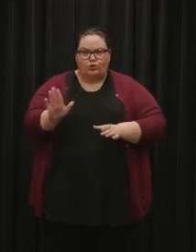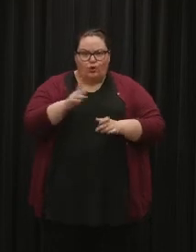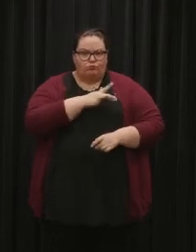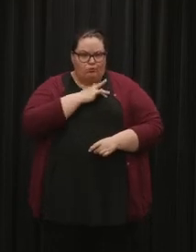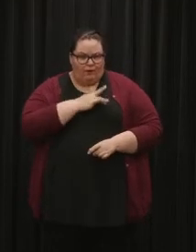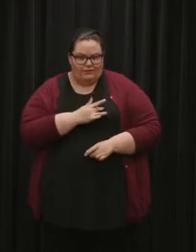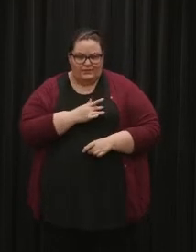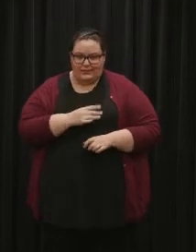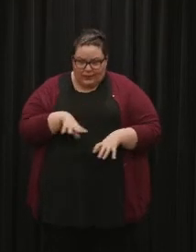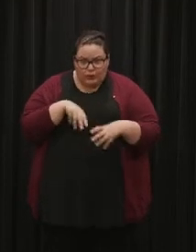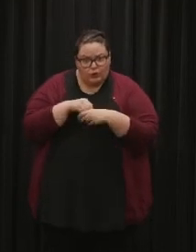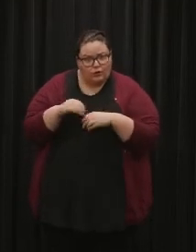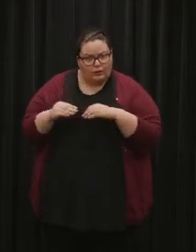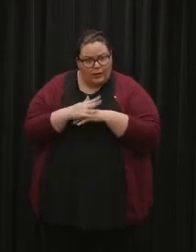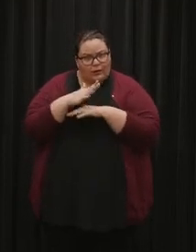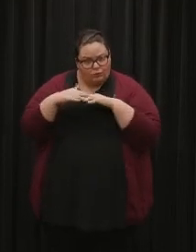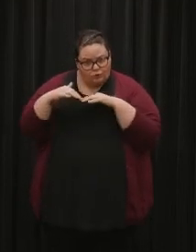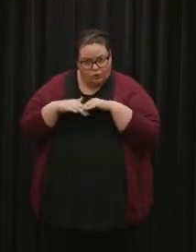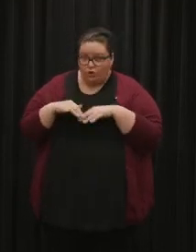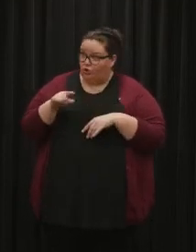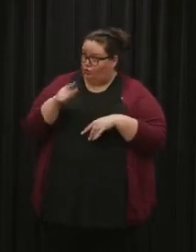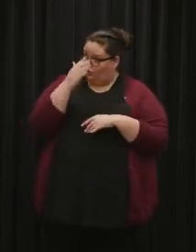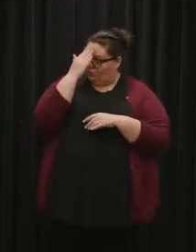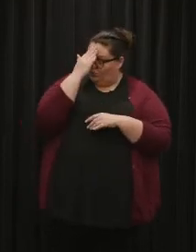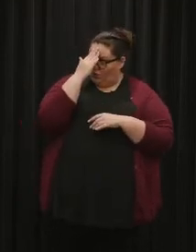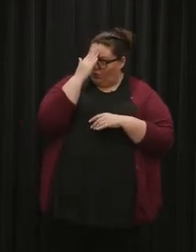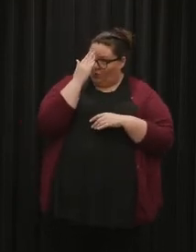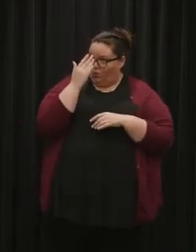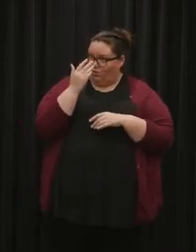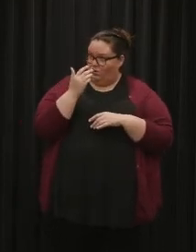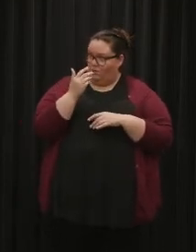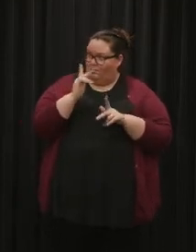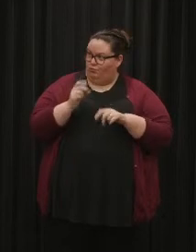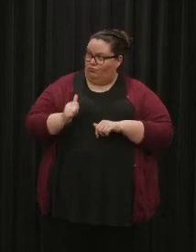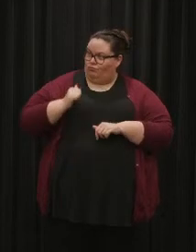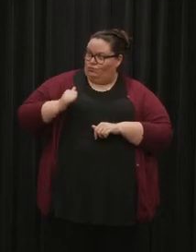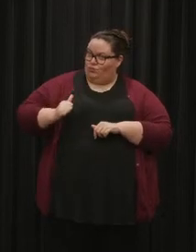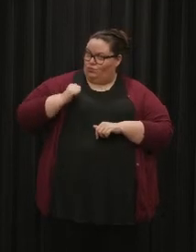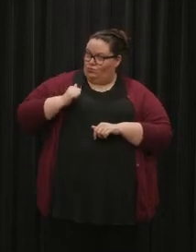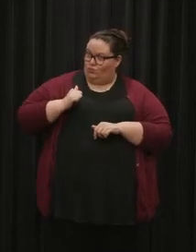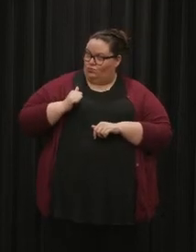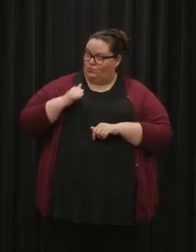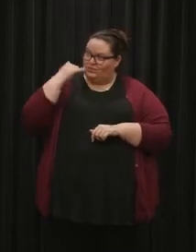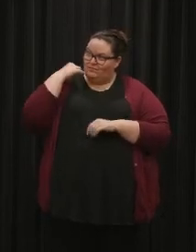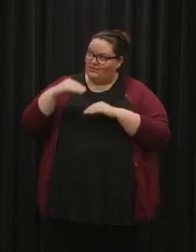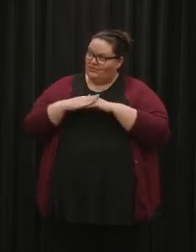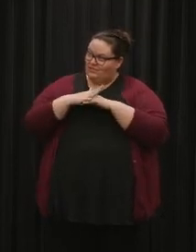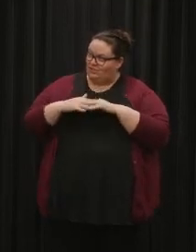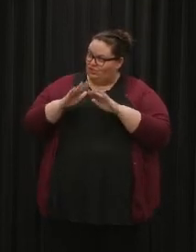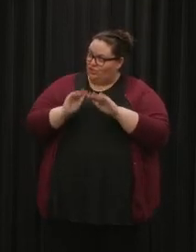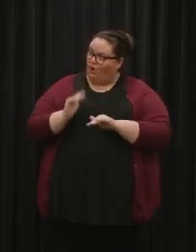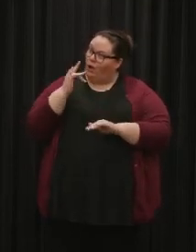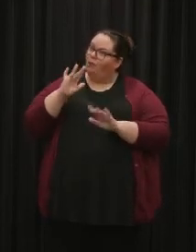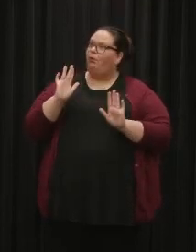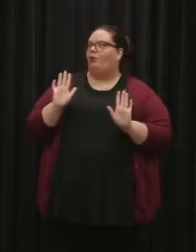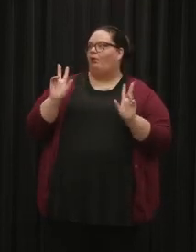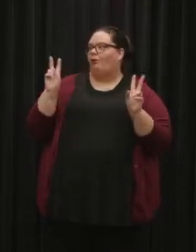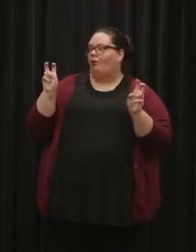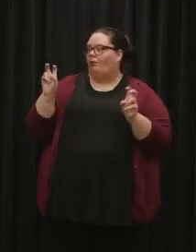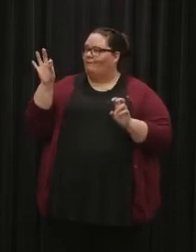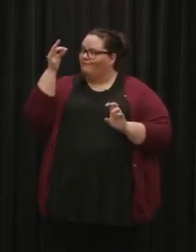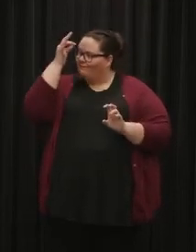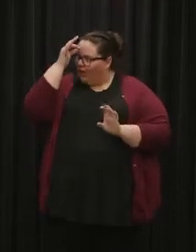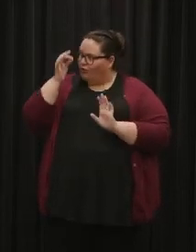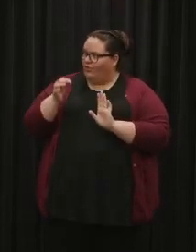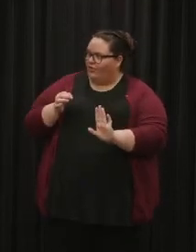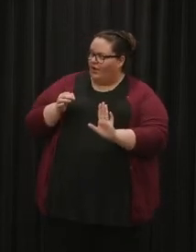jurisdiction, including First Nations. Are you aware of these alleged refusals to vaccinate Indigenous children as recently